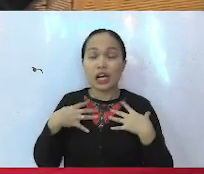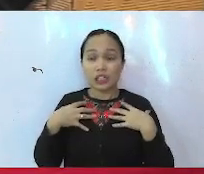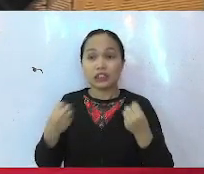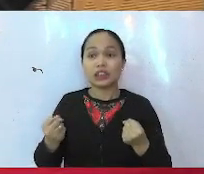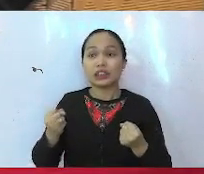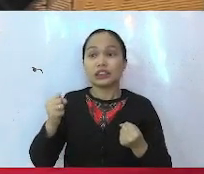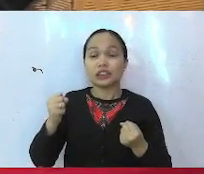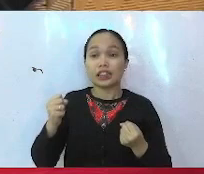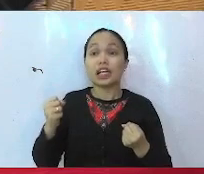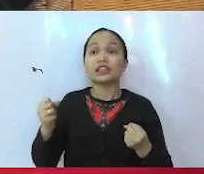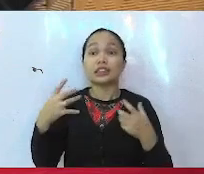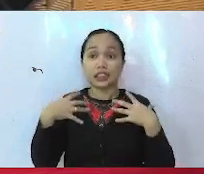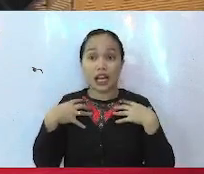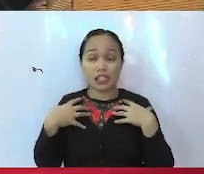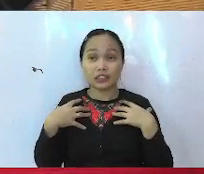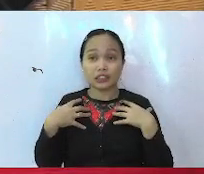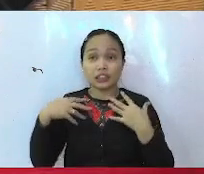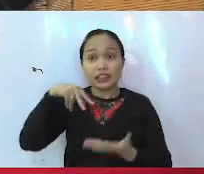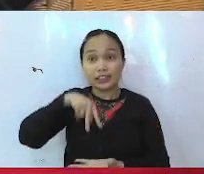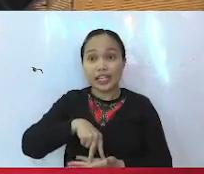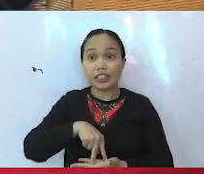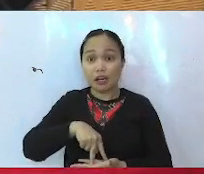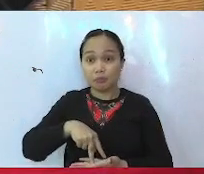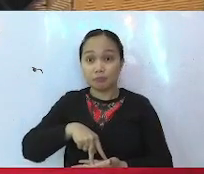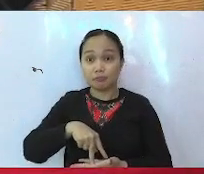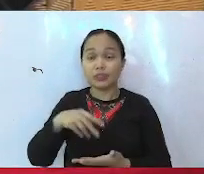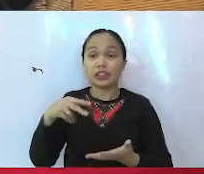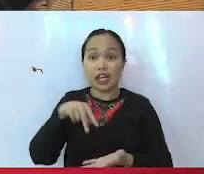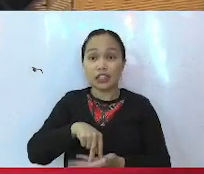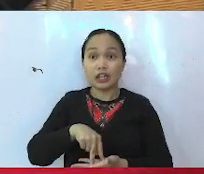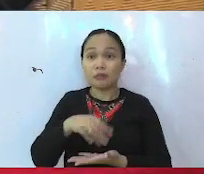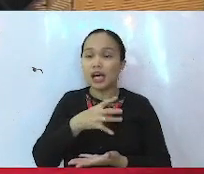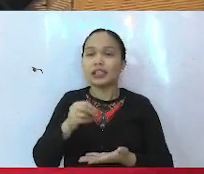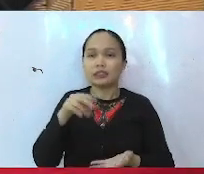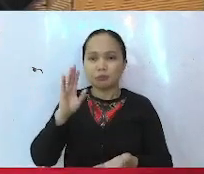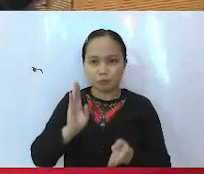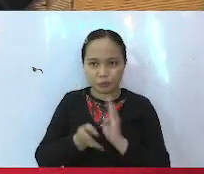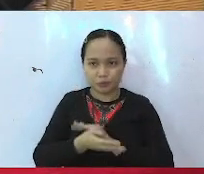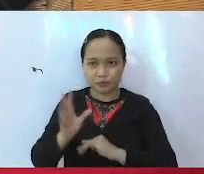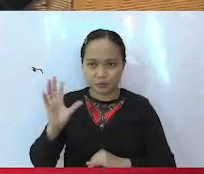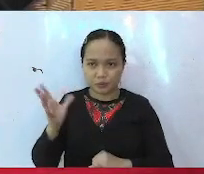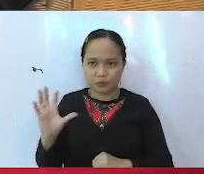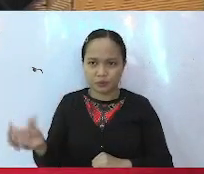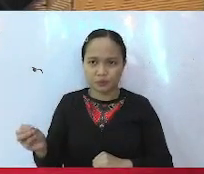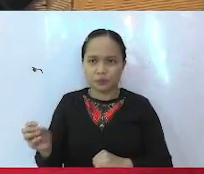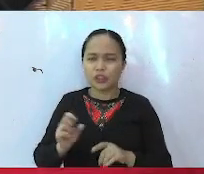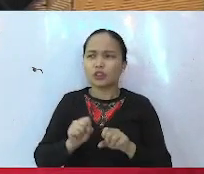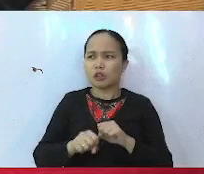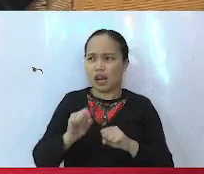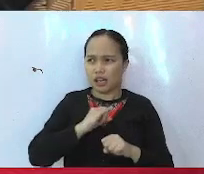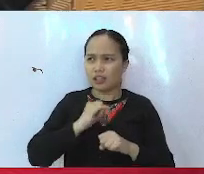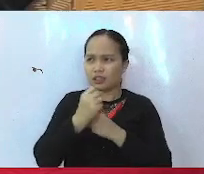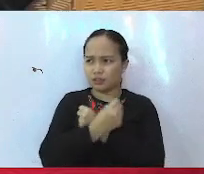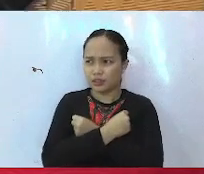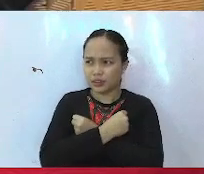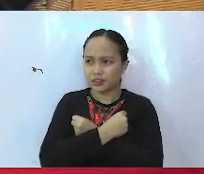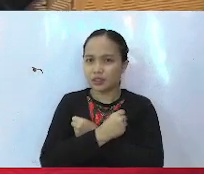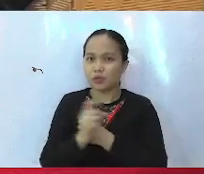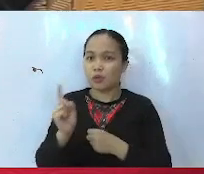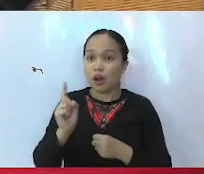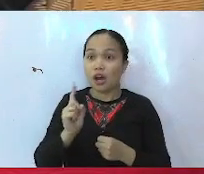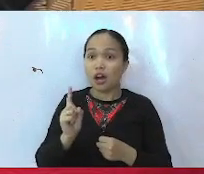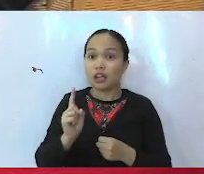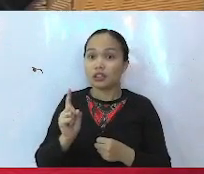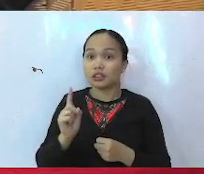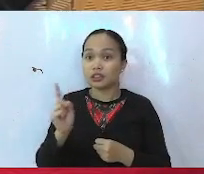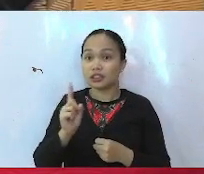Yeah, stand up stand and stand up out. And stand out. Yeah. Amen. I love that. I love what's behind